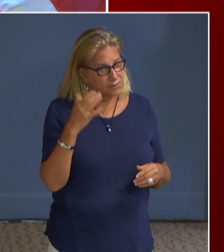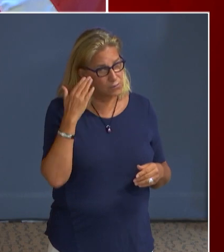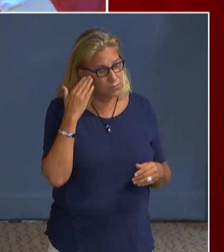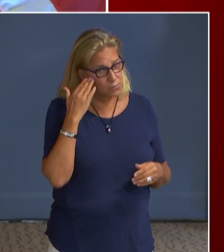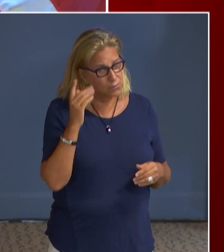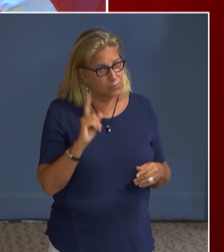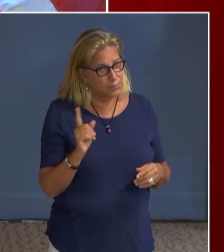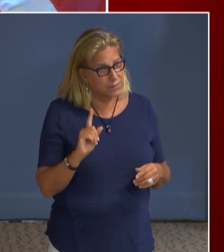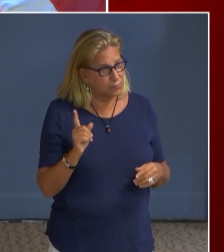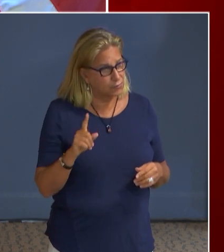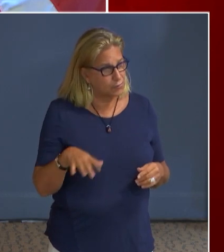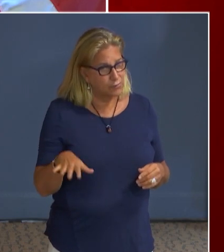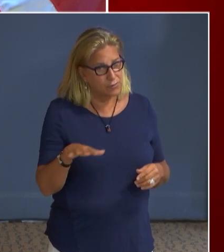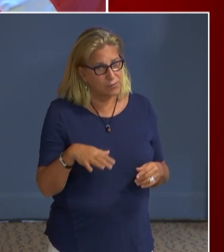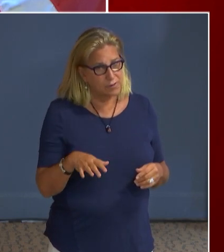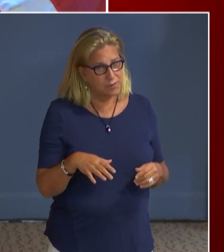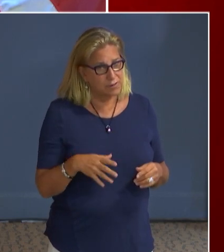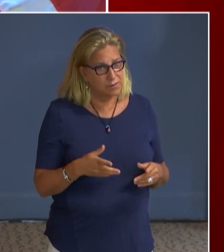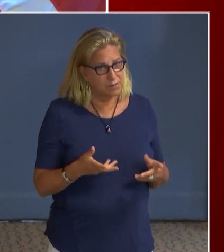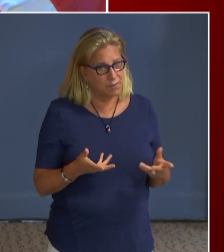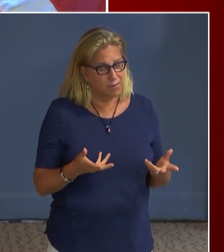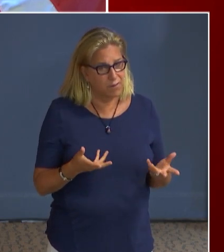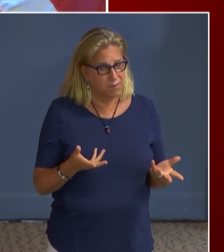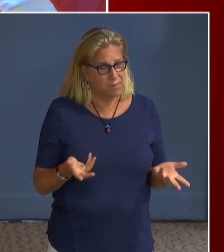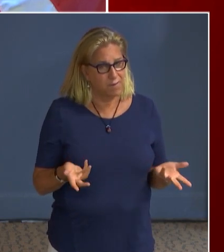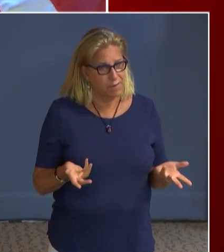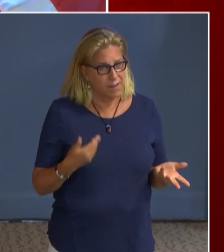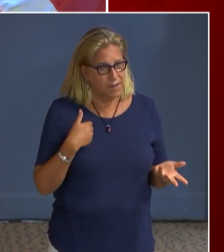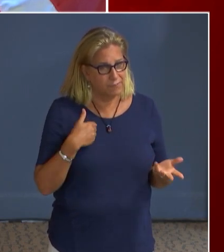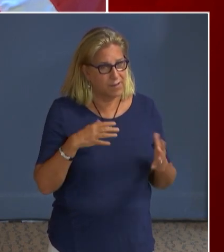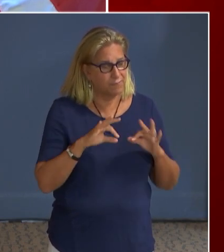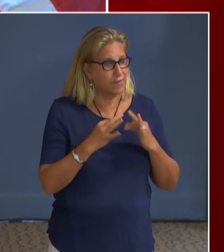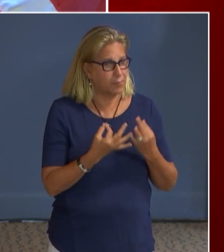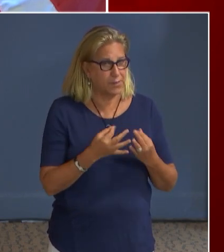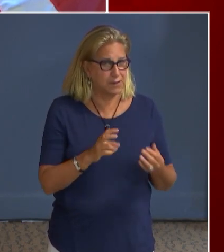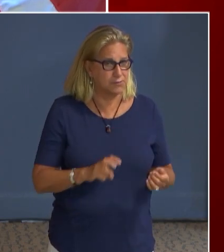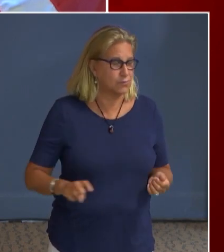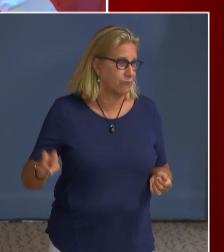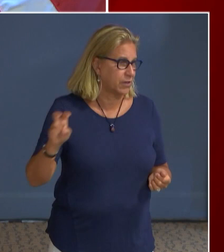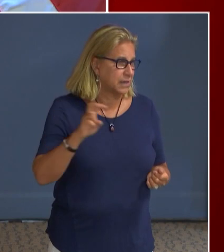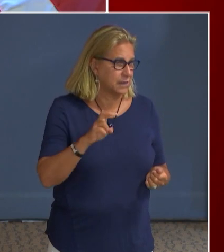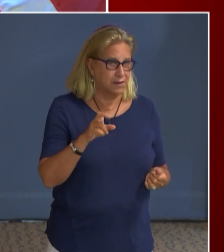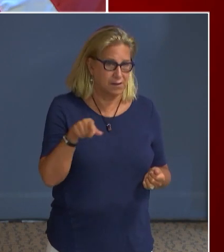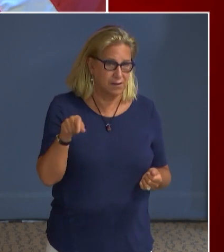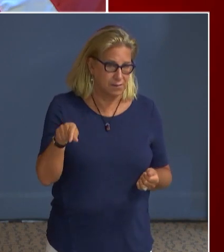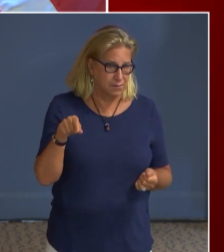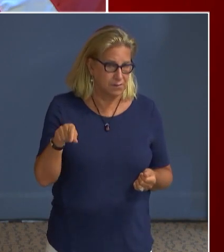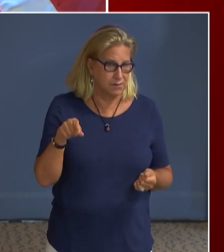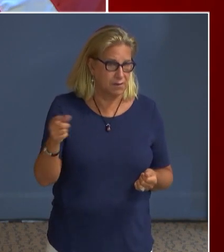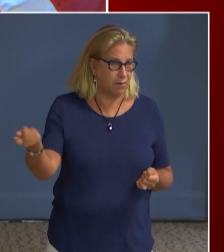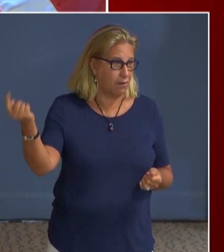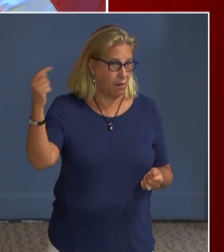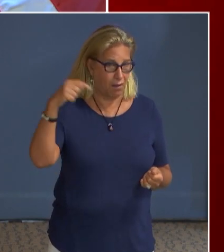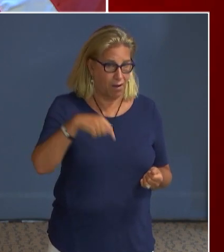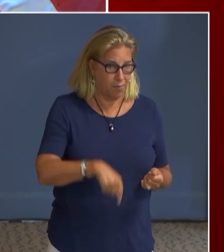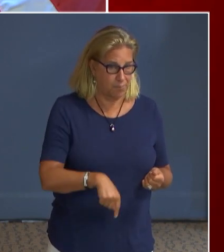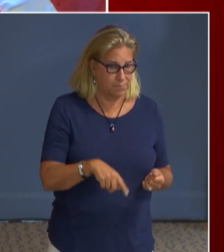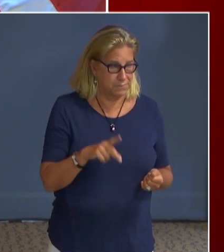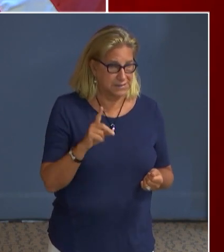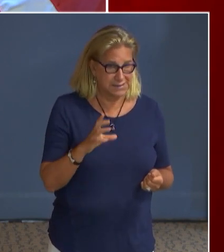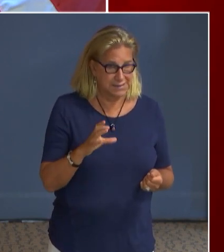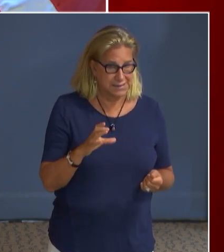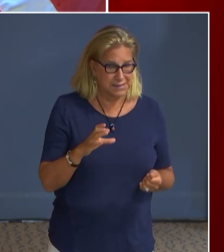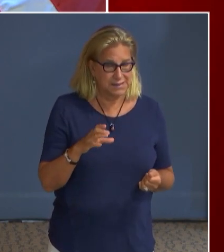At last report, yes. The family was traveling and traveled to DC, and I believe